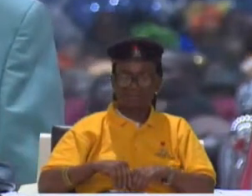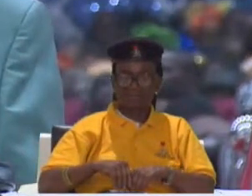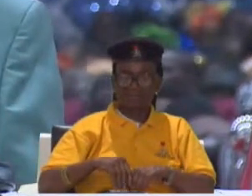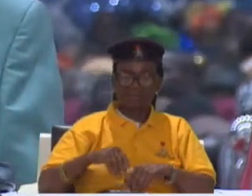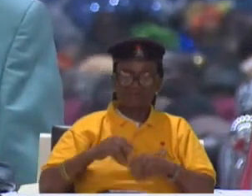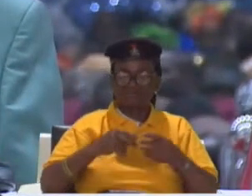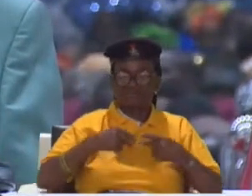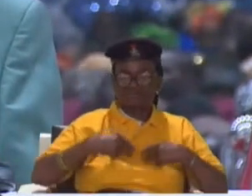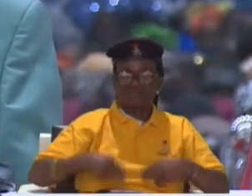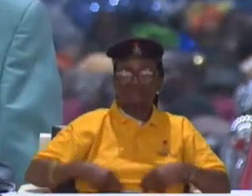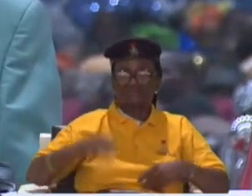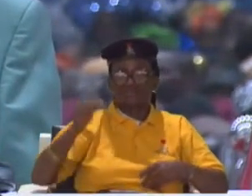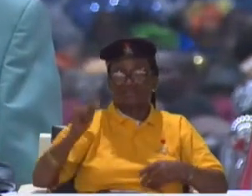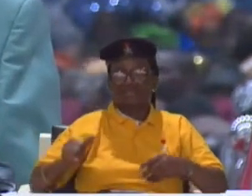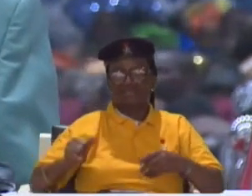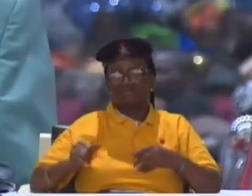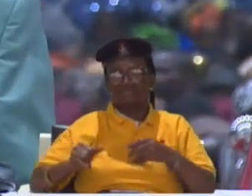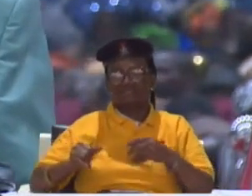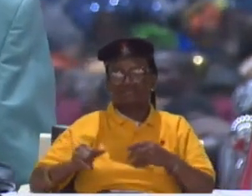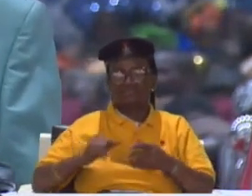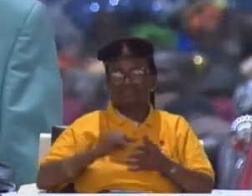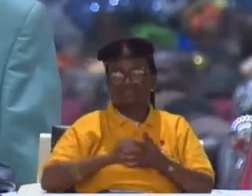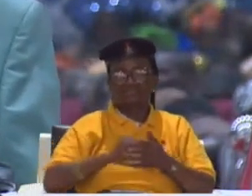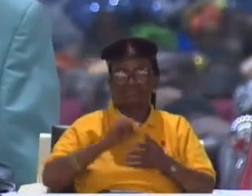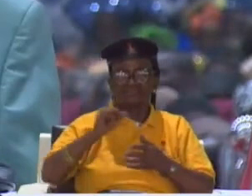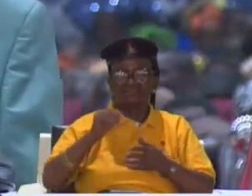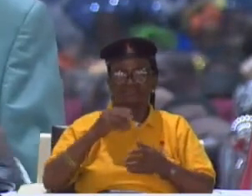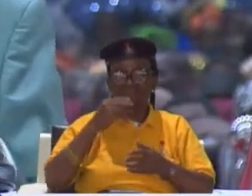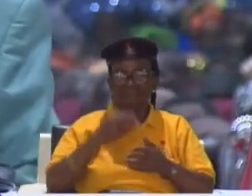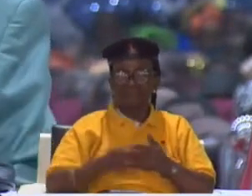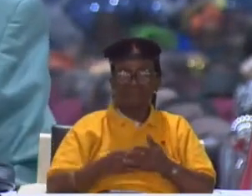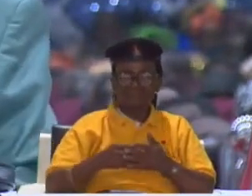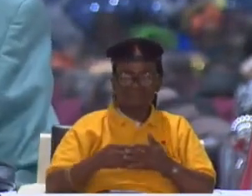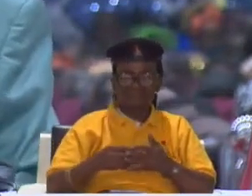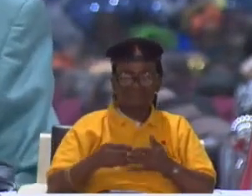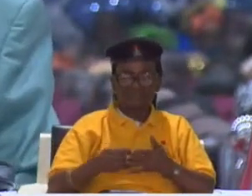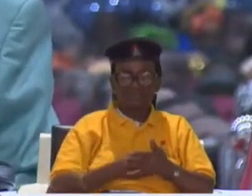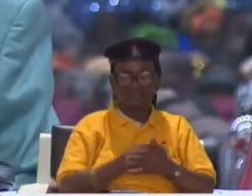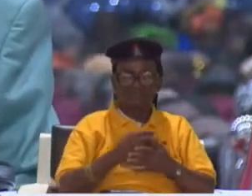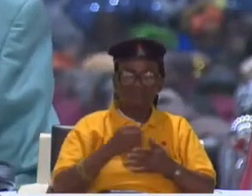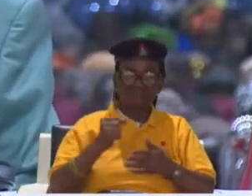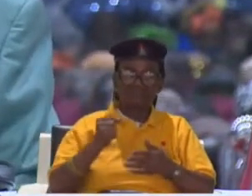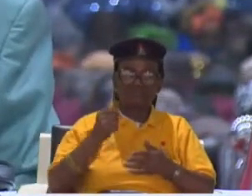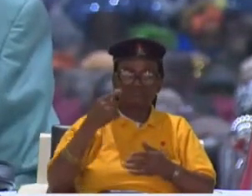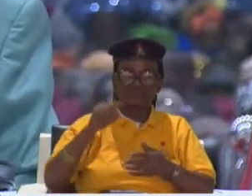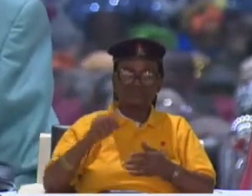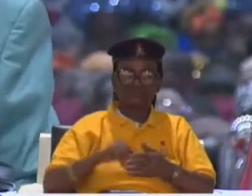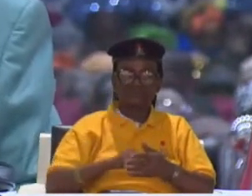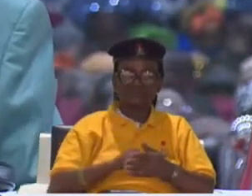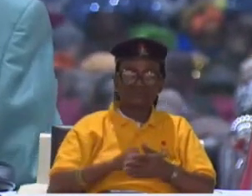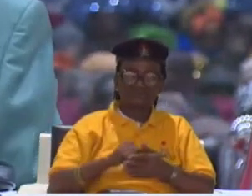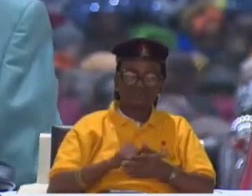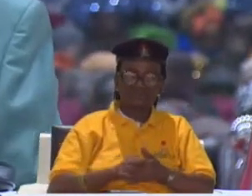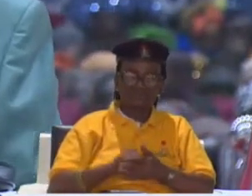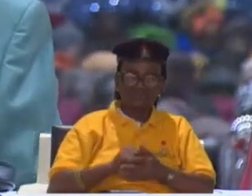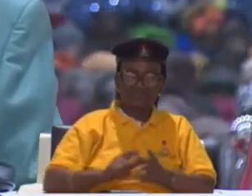physically, it is good news for those who are living in darkness.